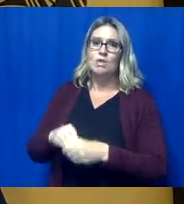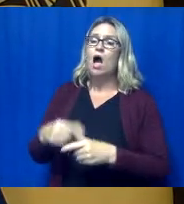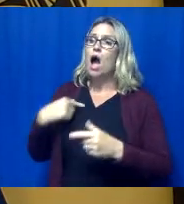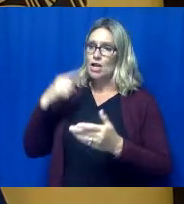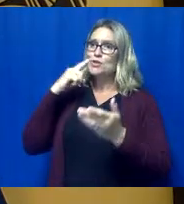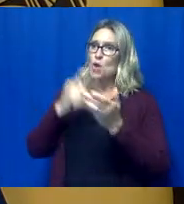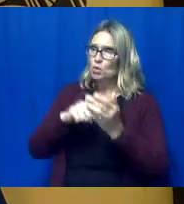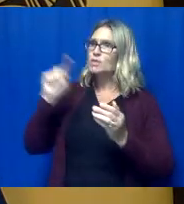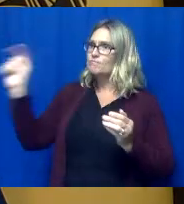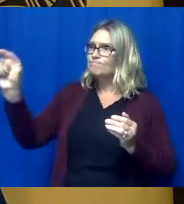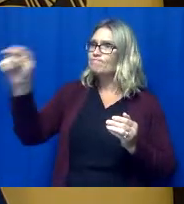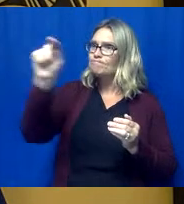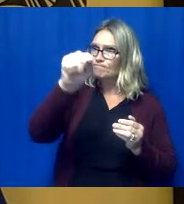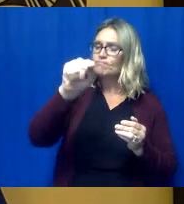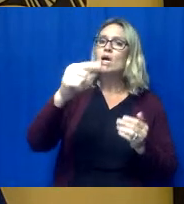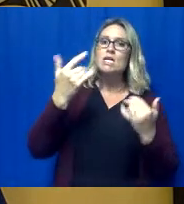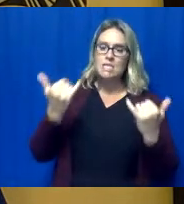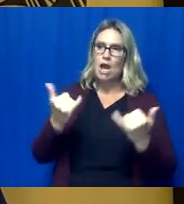taking this seriously.